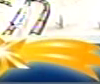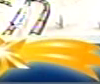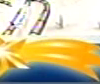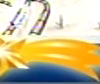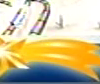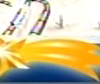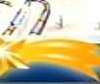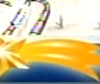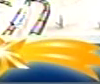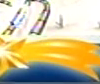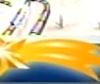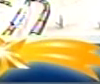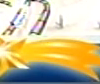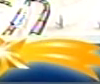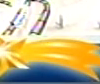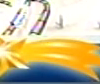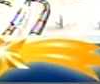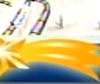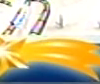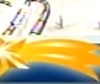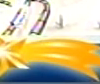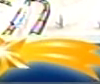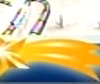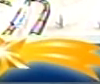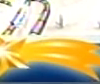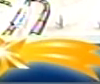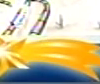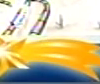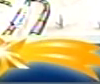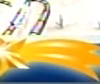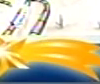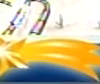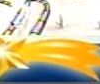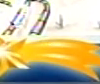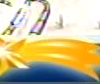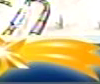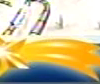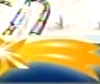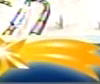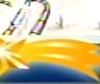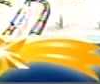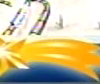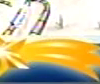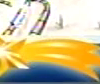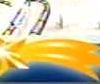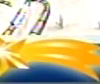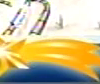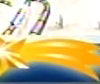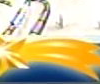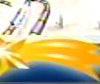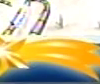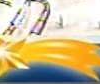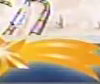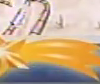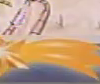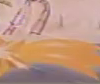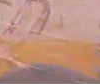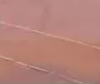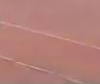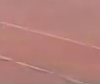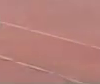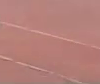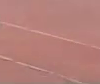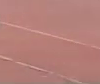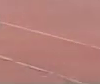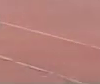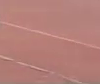things, wicked things, and they are learning a lot of bad languages from the internet. Watch it. These are what Jesus